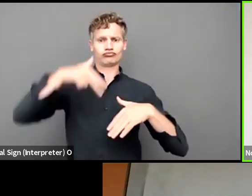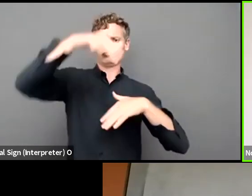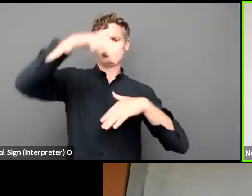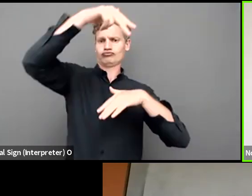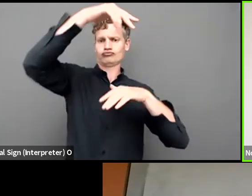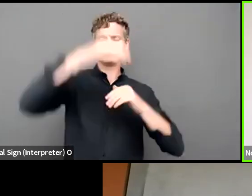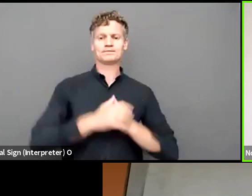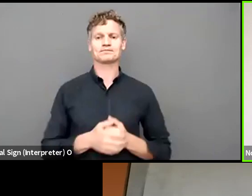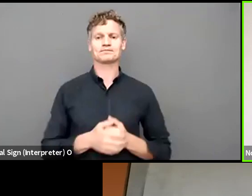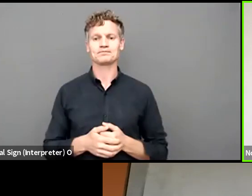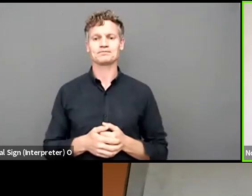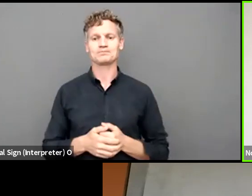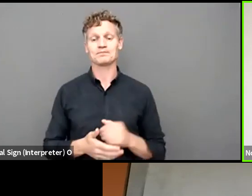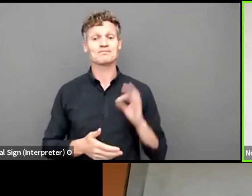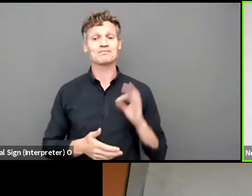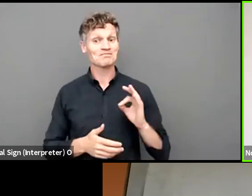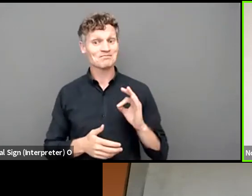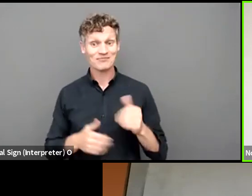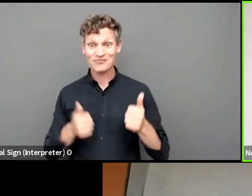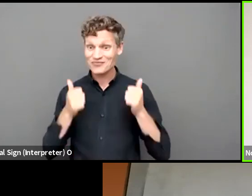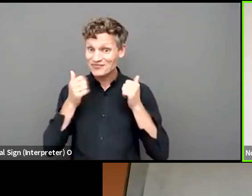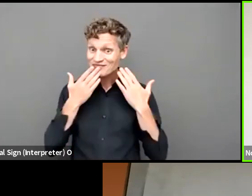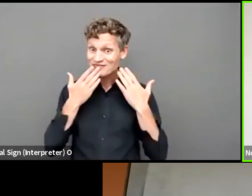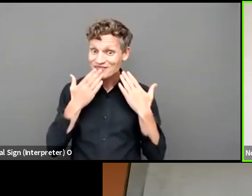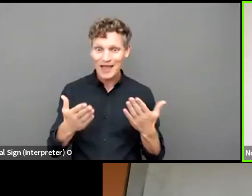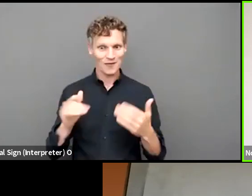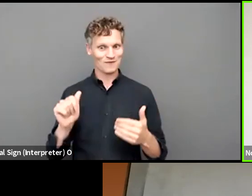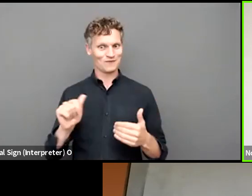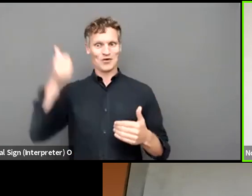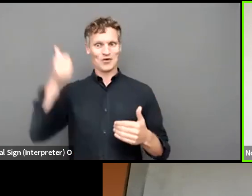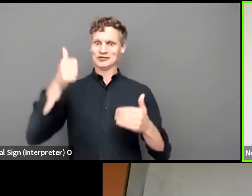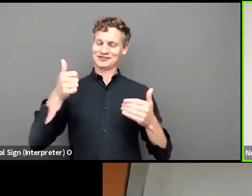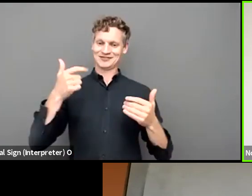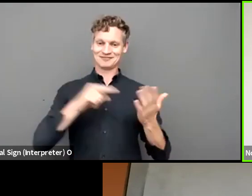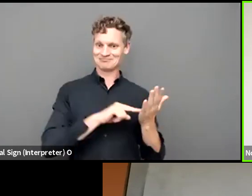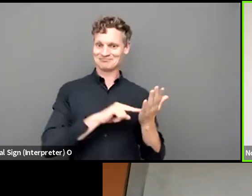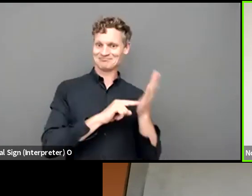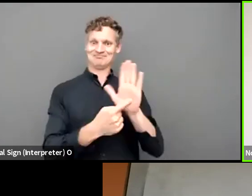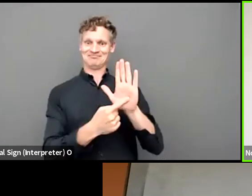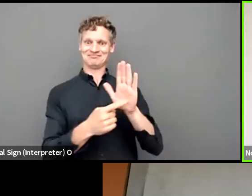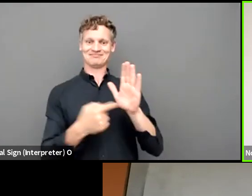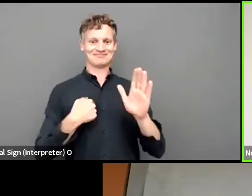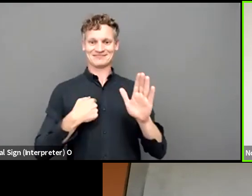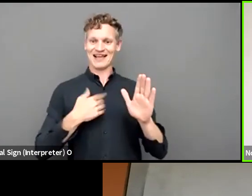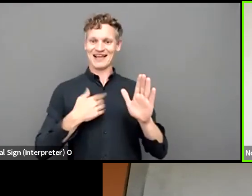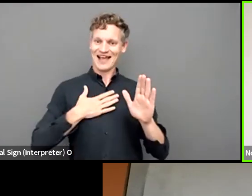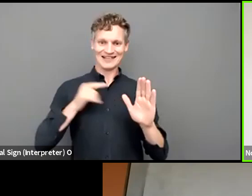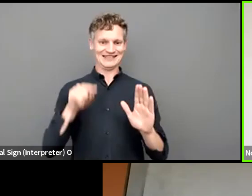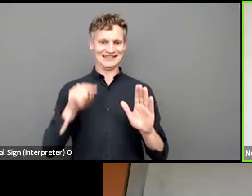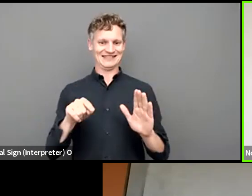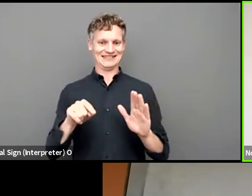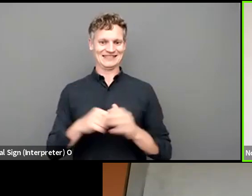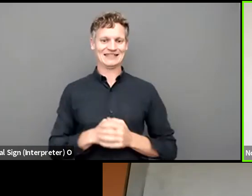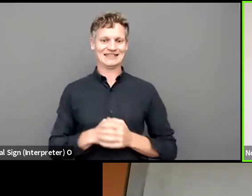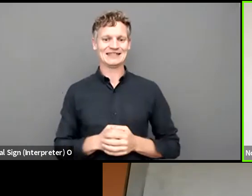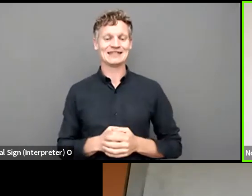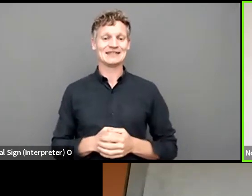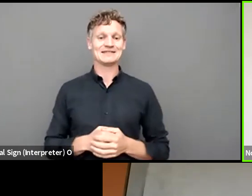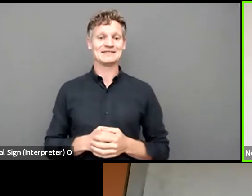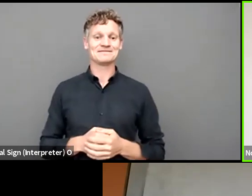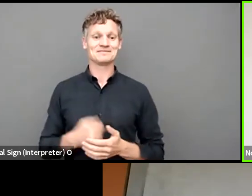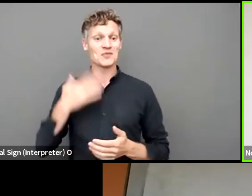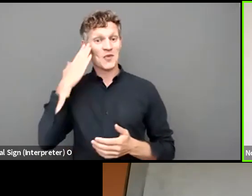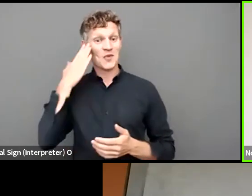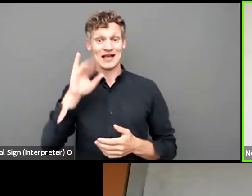that's a fantastic way to kick us off. And I love the fact that you've ended on nudging, because I know that Iris will probably have views on this as